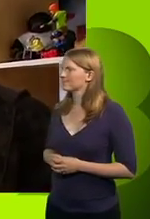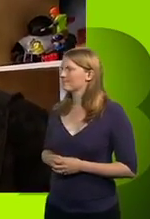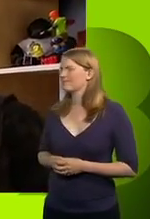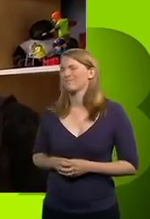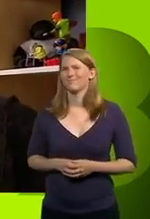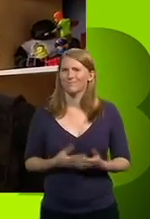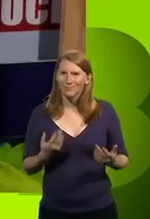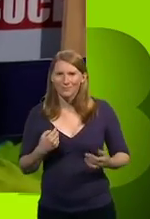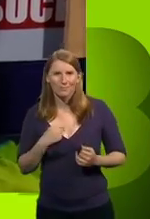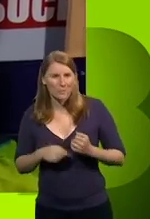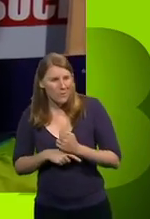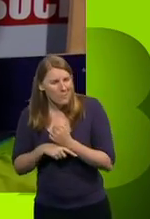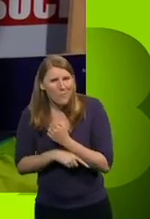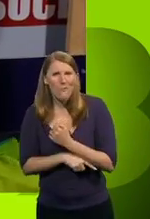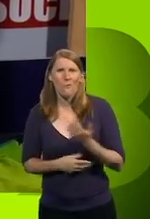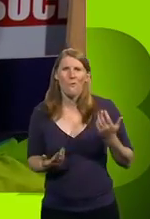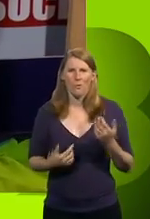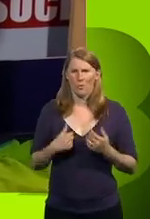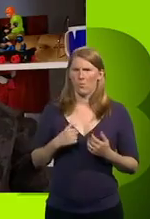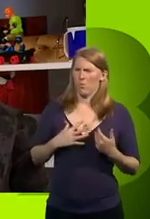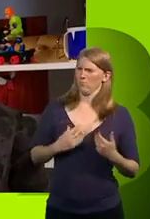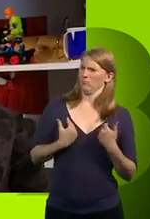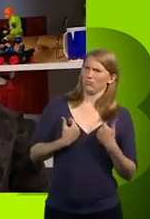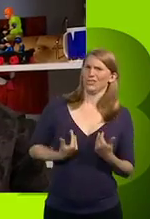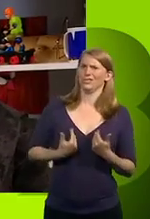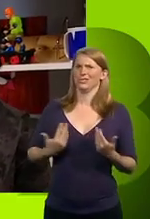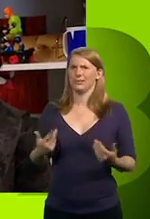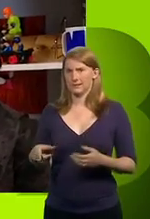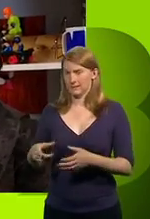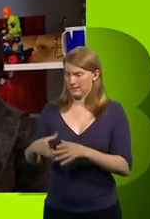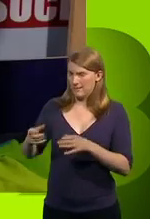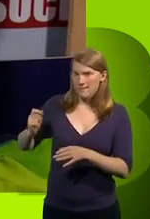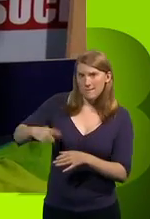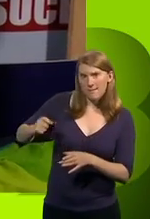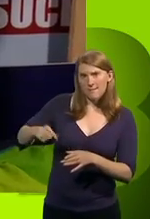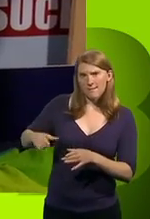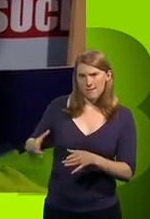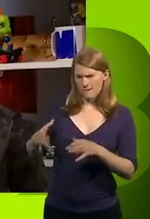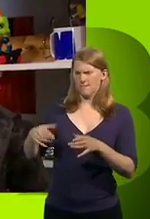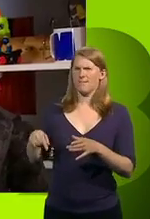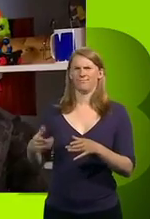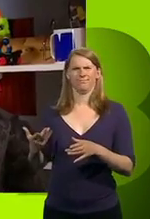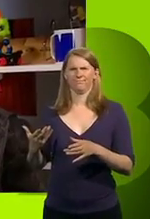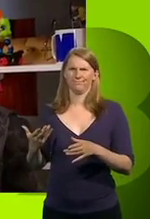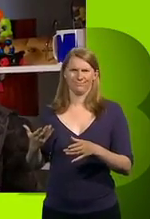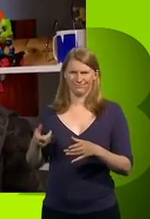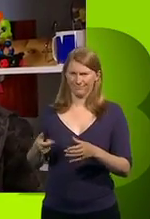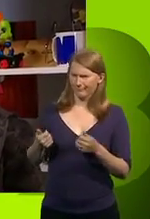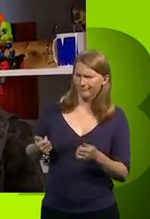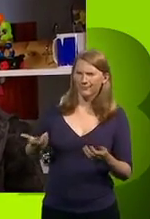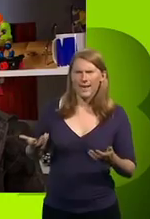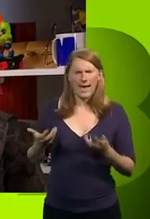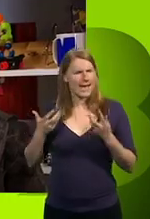I've had it with being poor, Ben. I want to be so rich, I need a piggy bank the size of a house. I mean, how hard can it be to